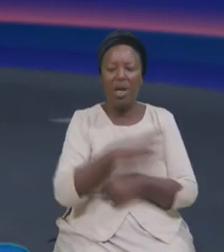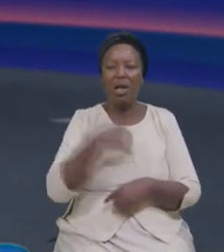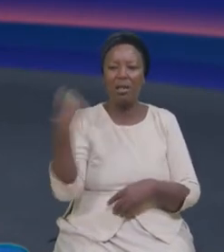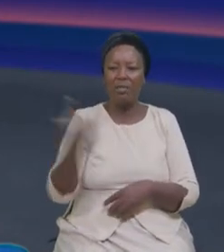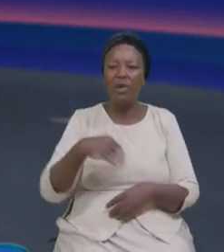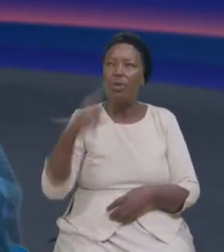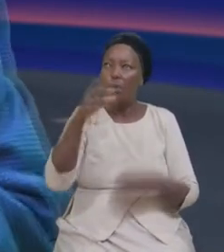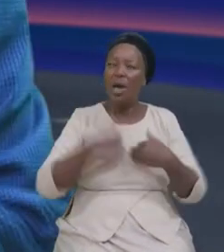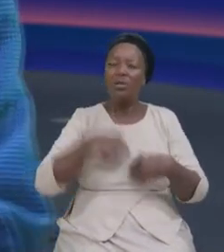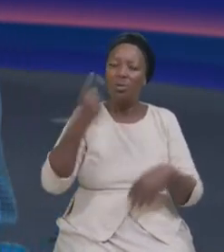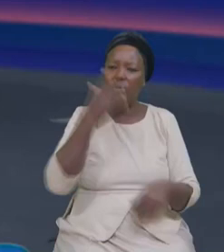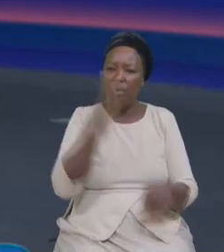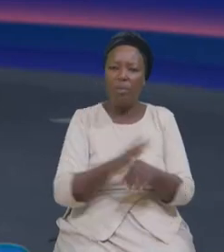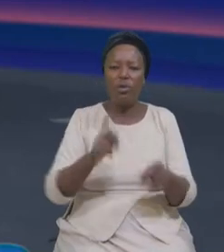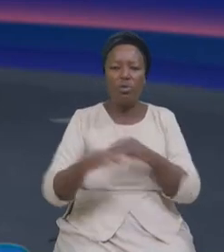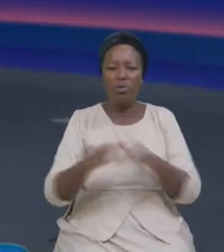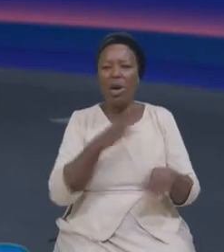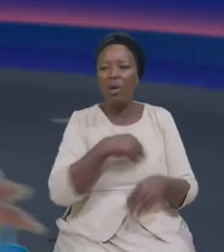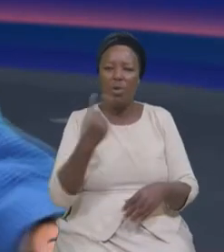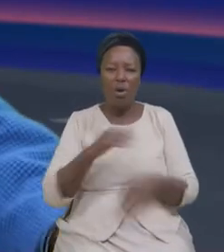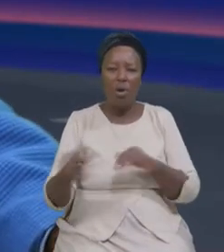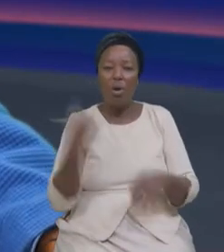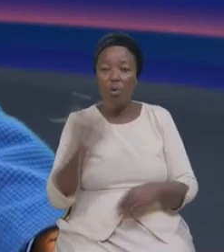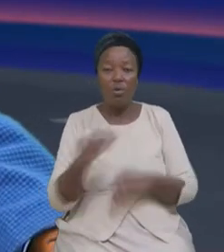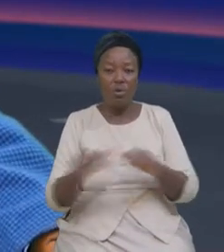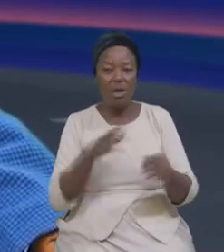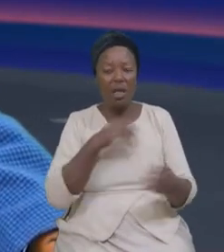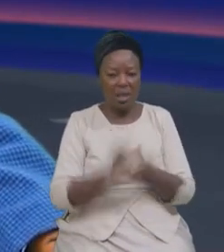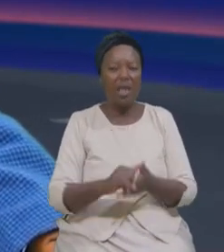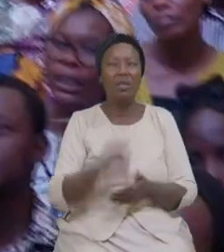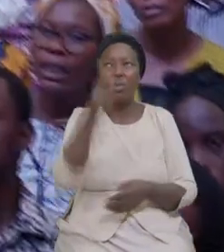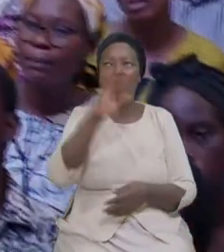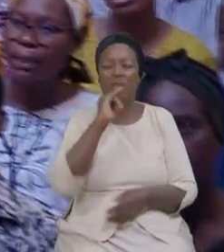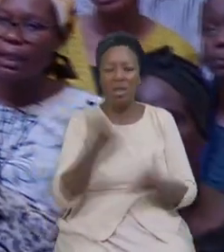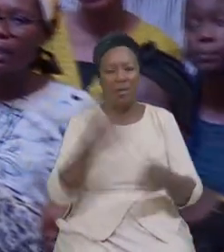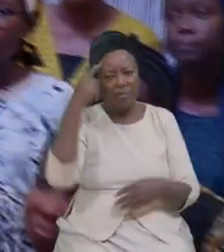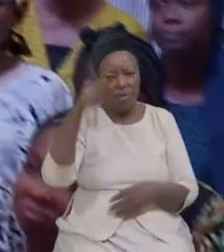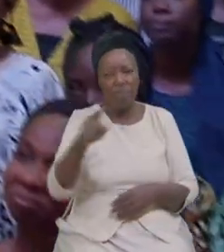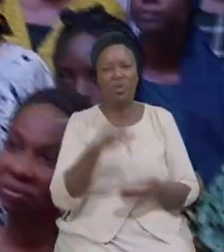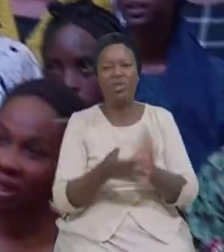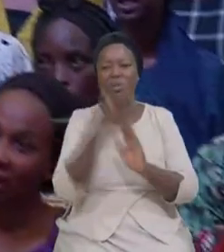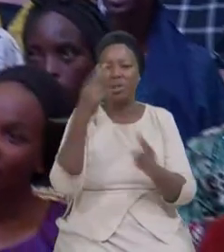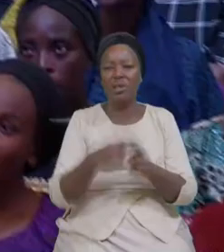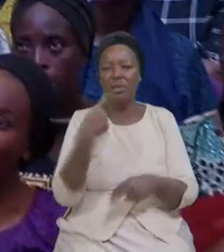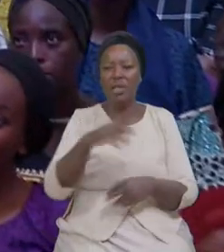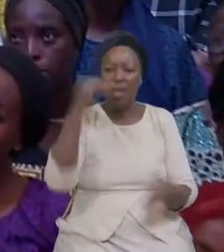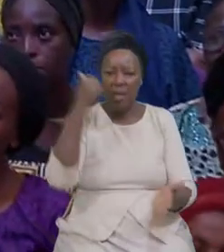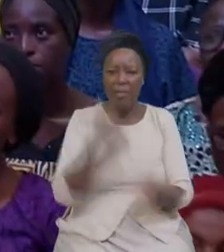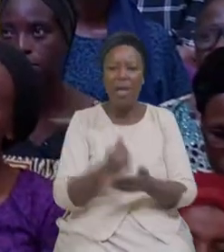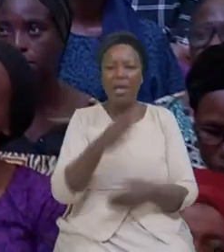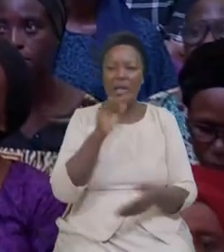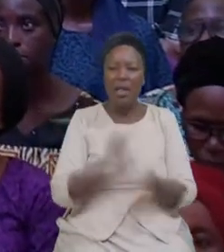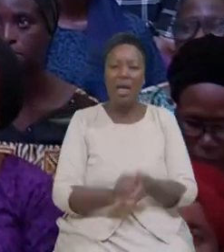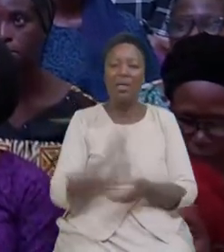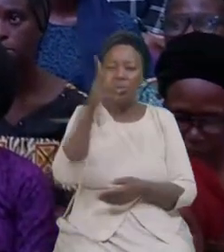promised to do, he was there for them. And that God is there for you. Say amen. And that God, if